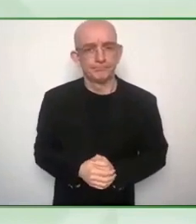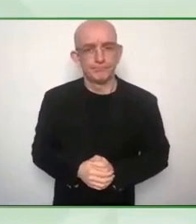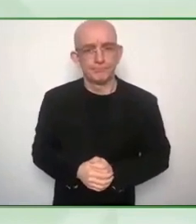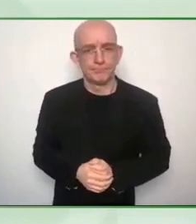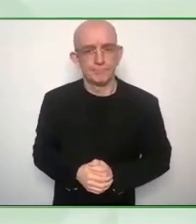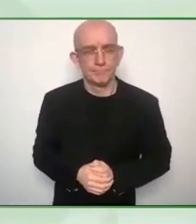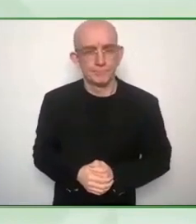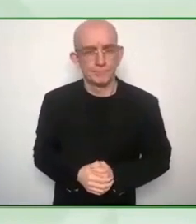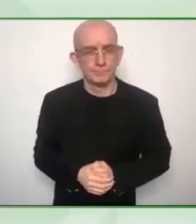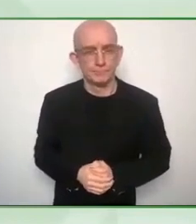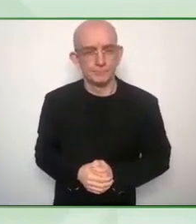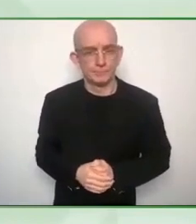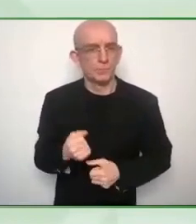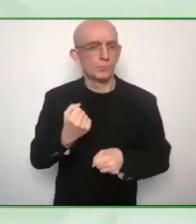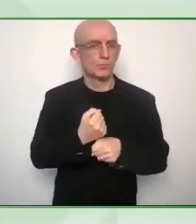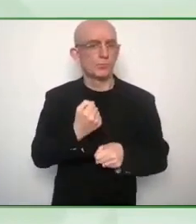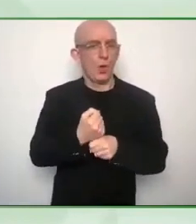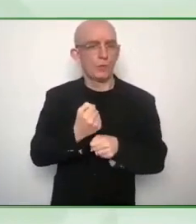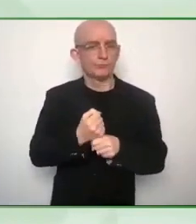Bachelet,